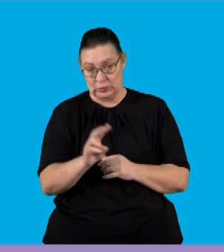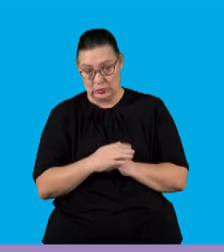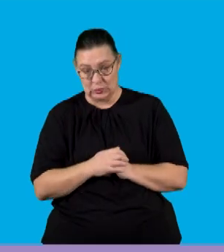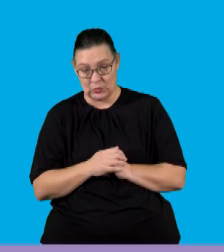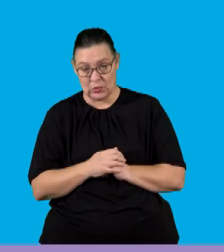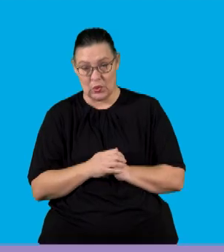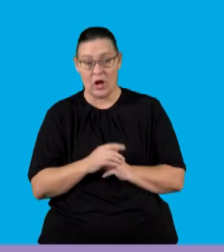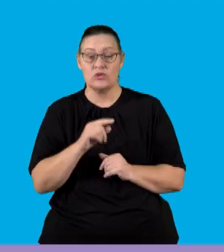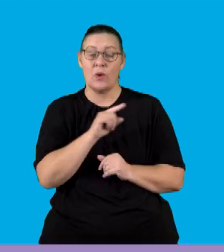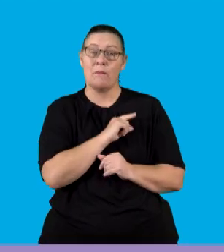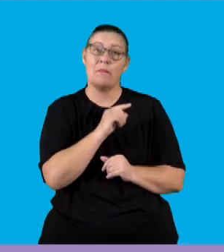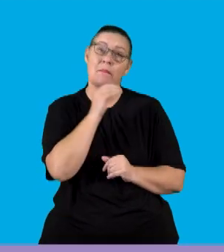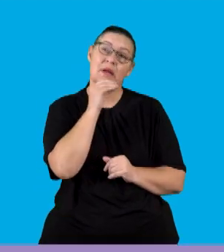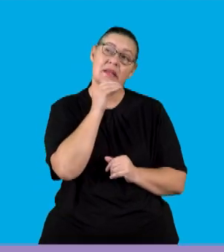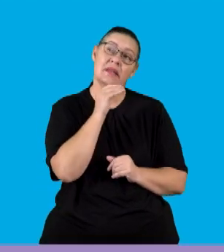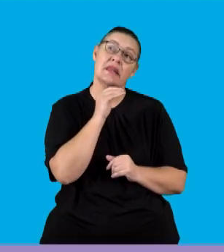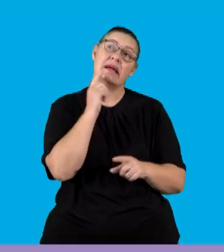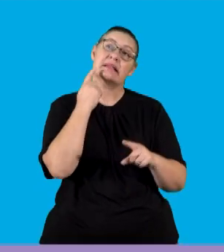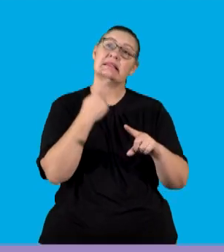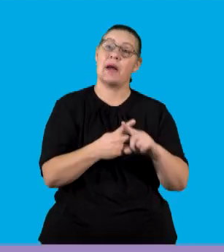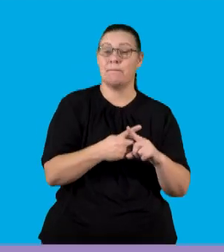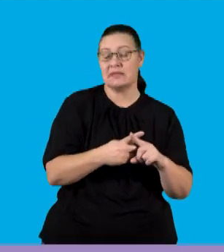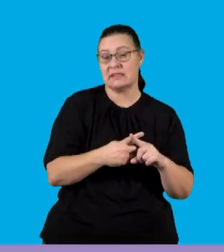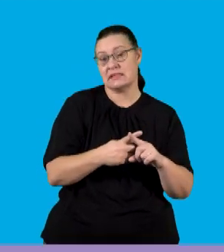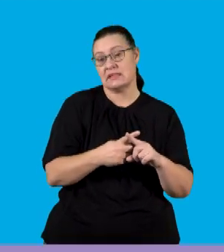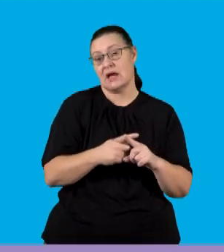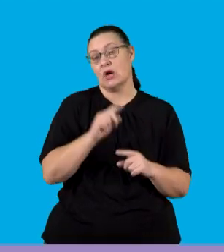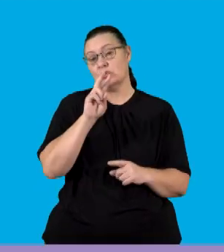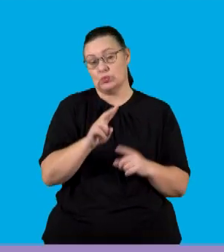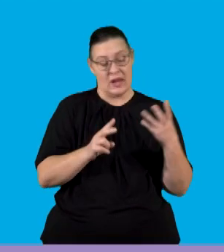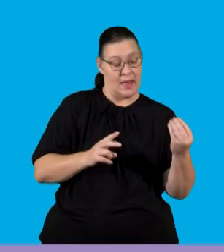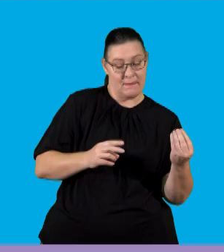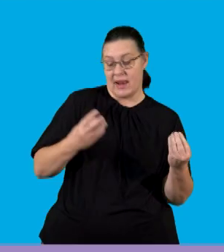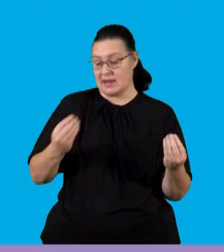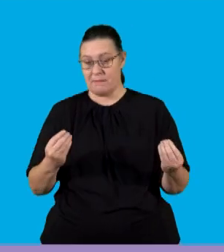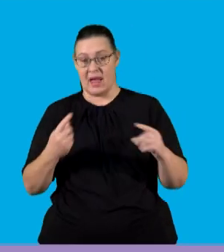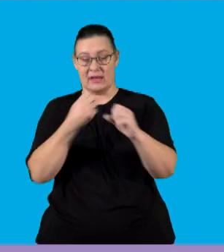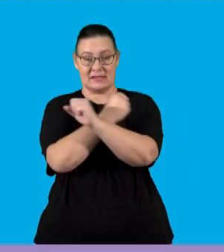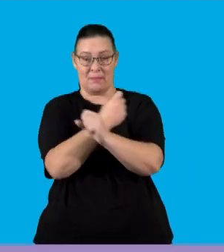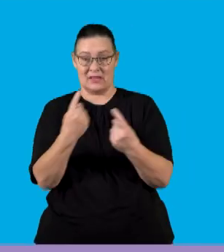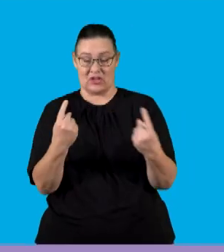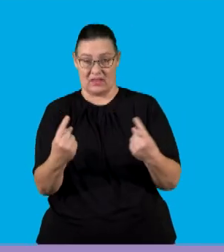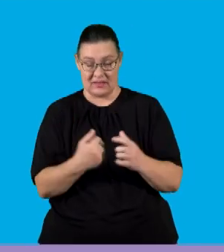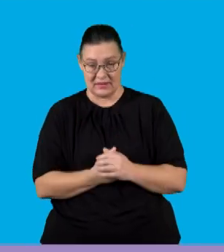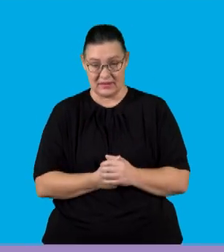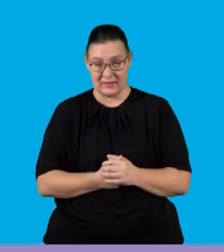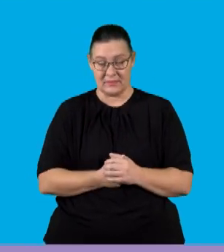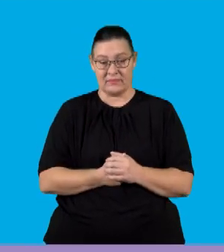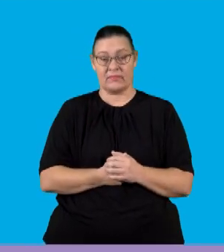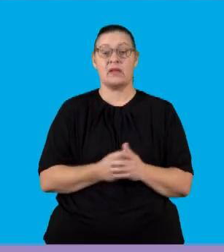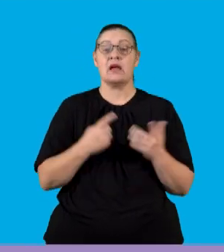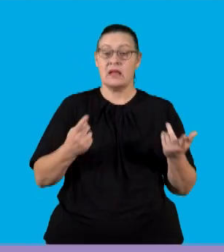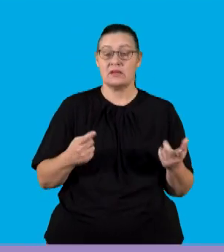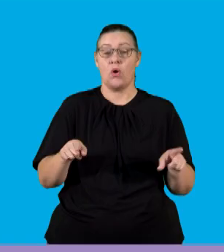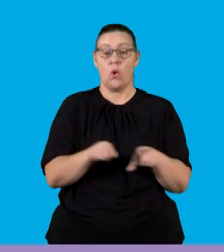to be a product, which means we multiply, of two numbers, right? Then secondly, it needs to be